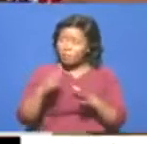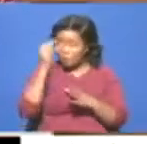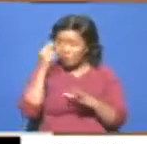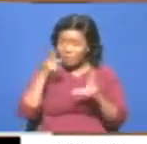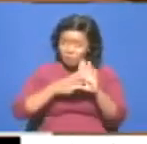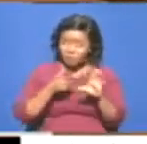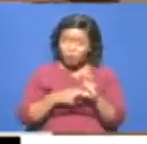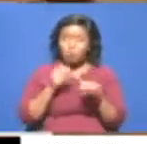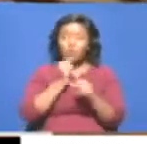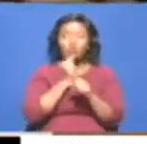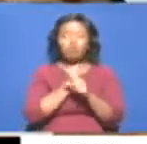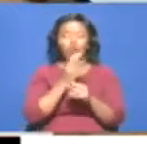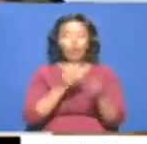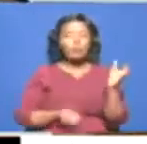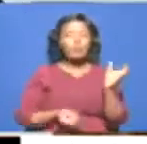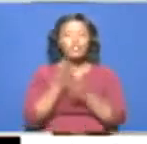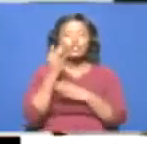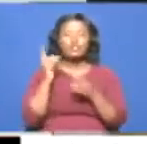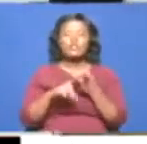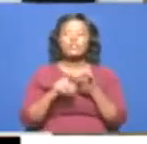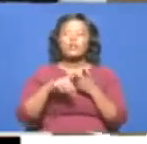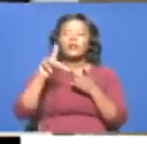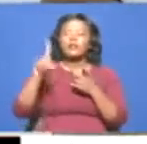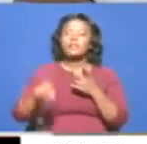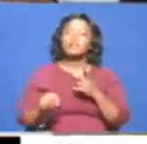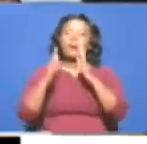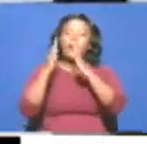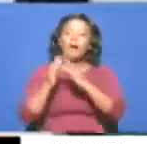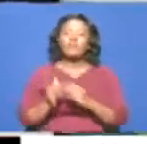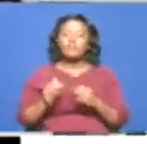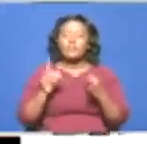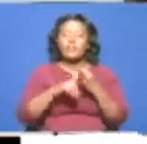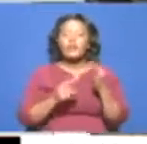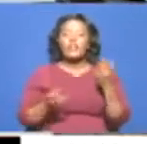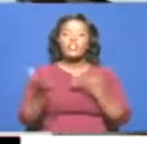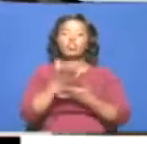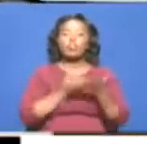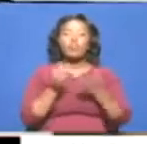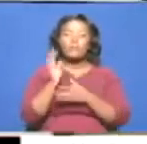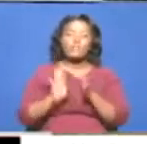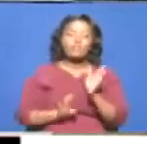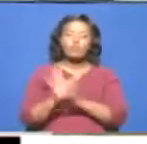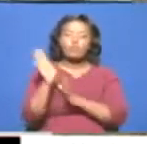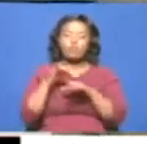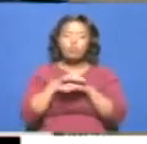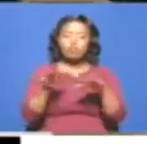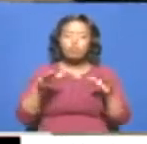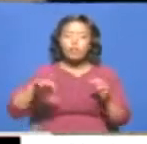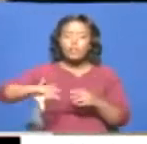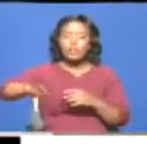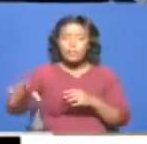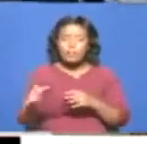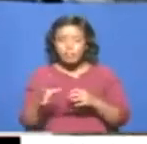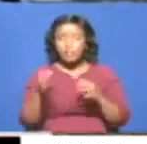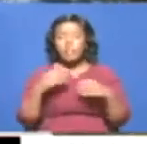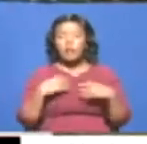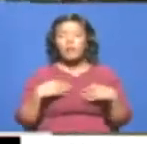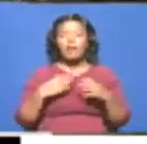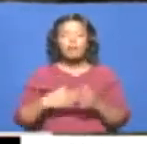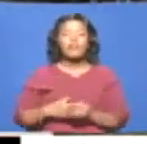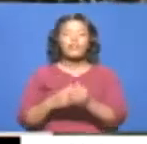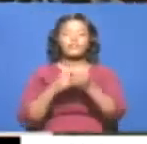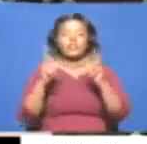creation, affordable housing, and catalyzing economic development in the county by attracting leading international